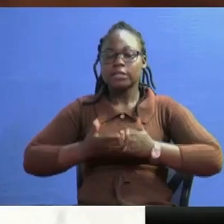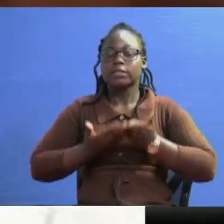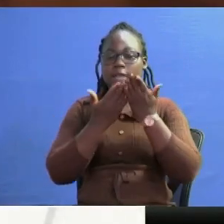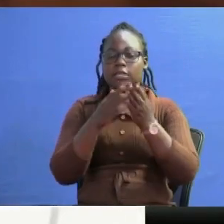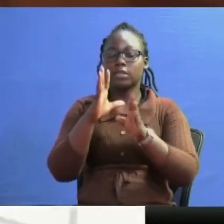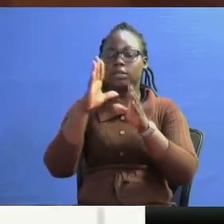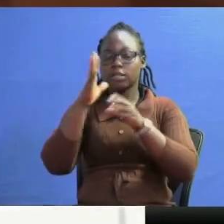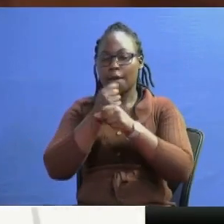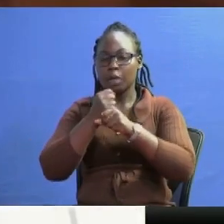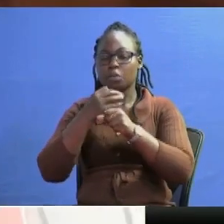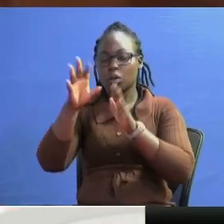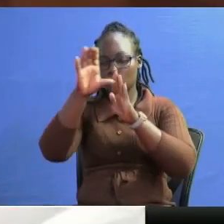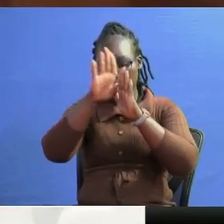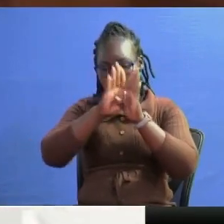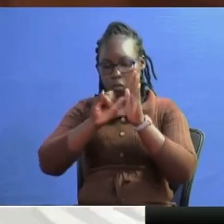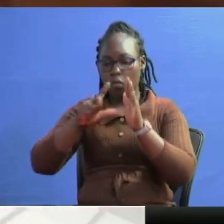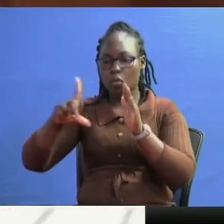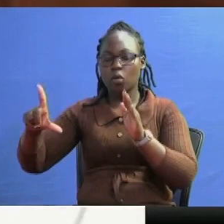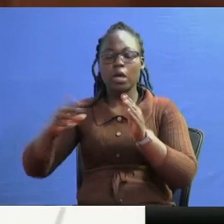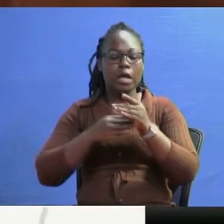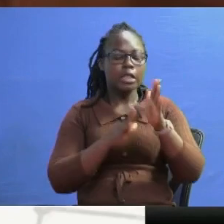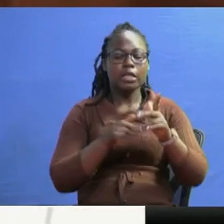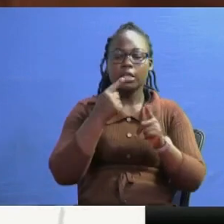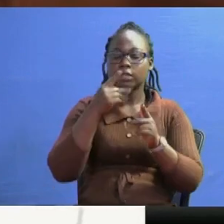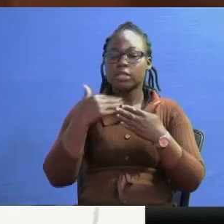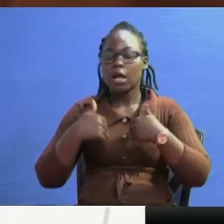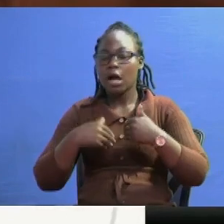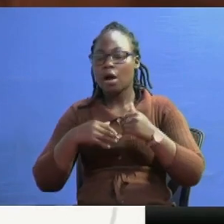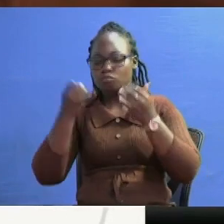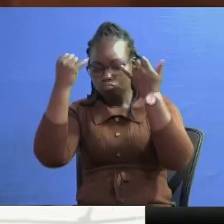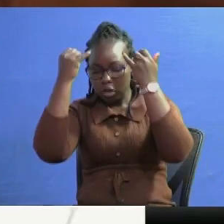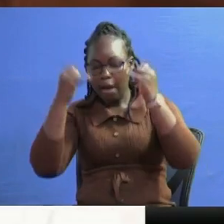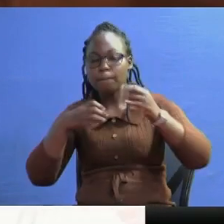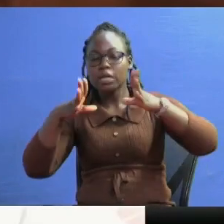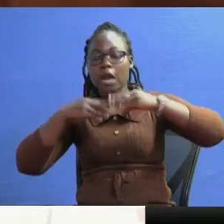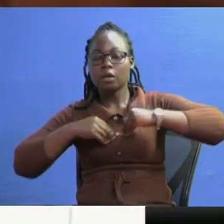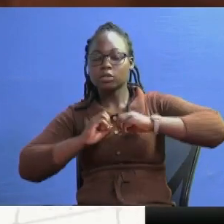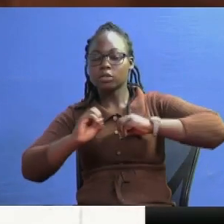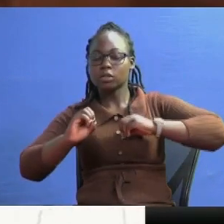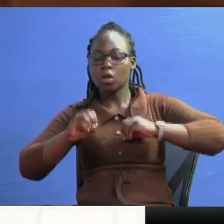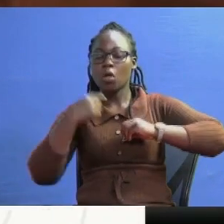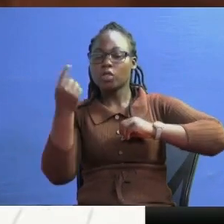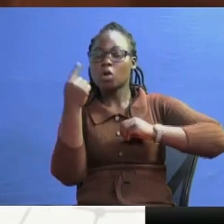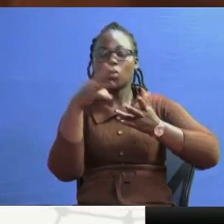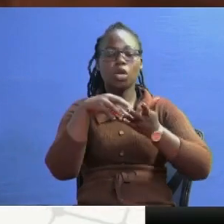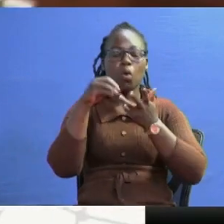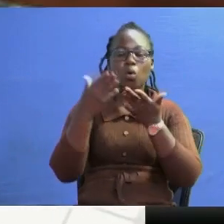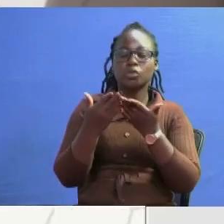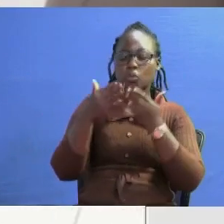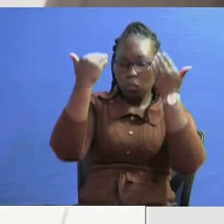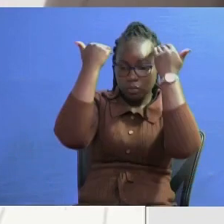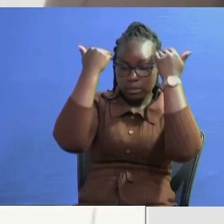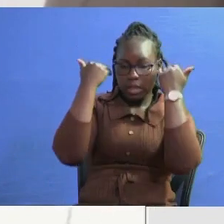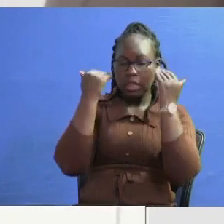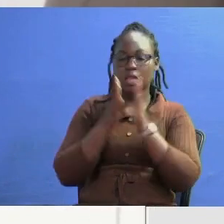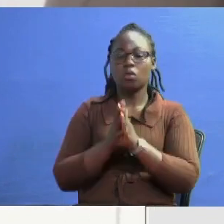bill. The leaders stated that seeing that their amendments were not accommodated, their only option was the court.